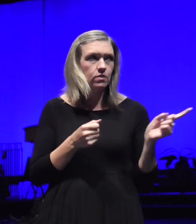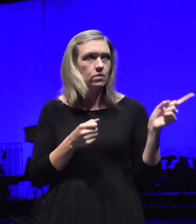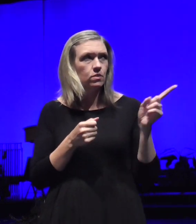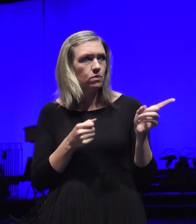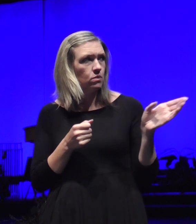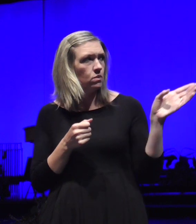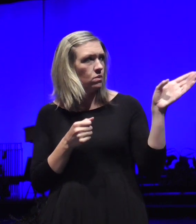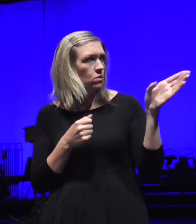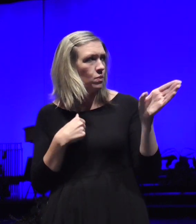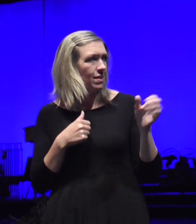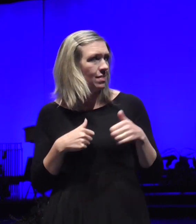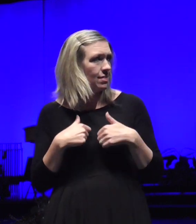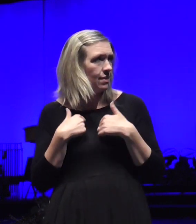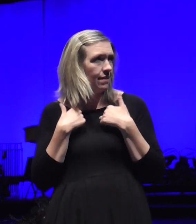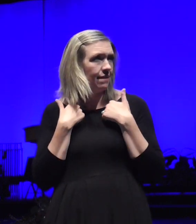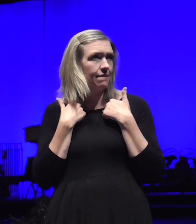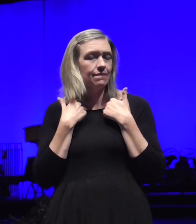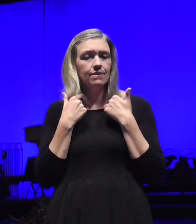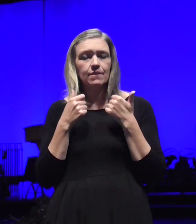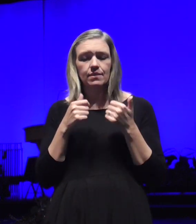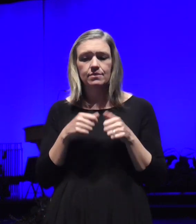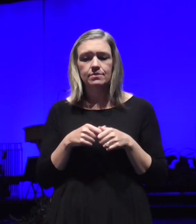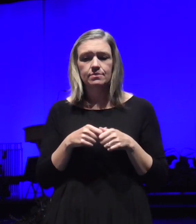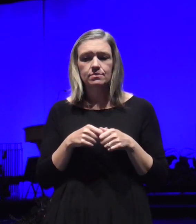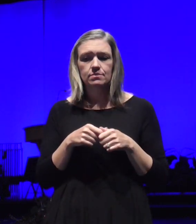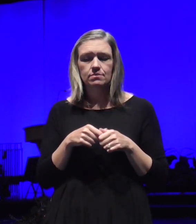We live wholesome.